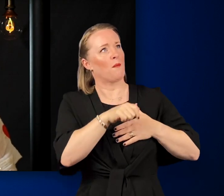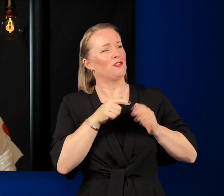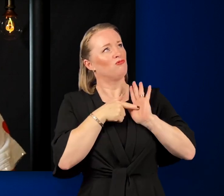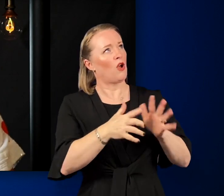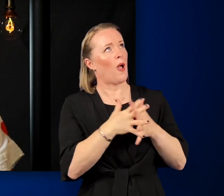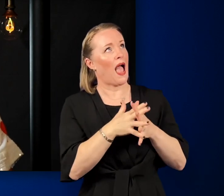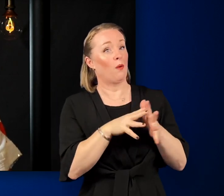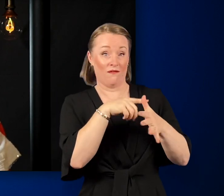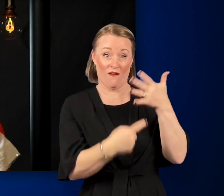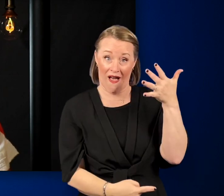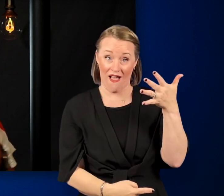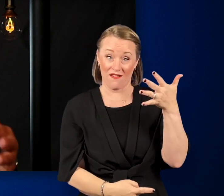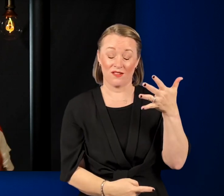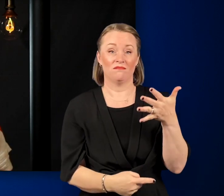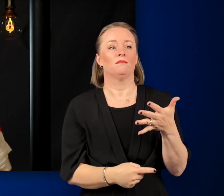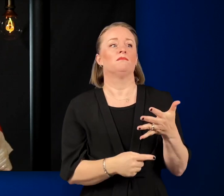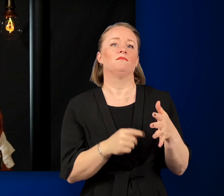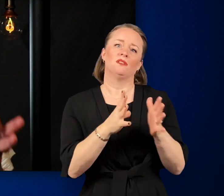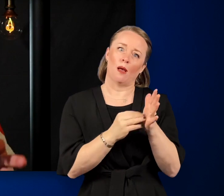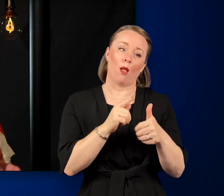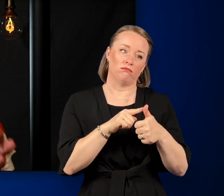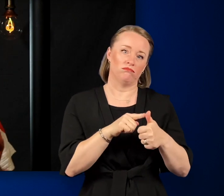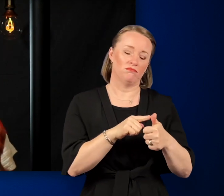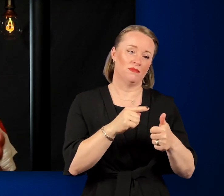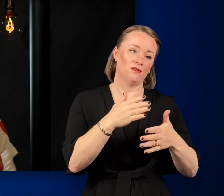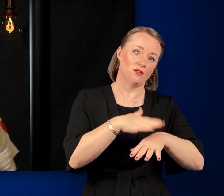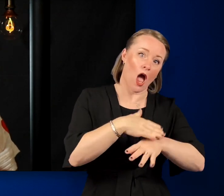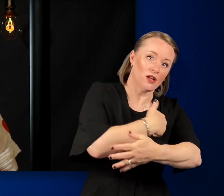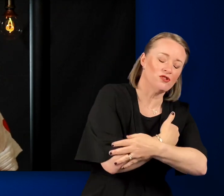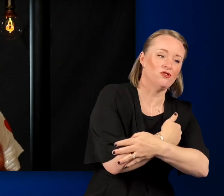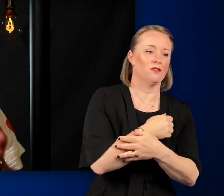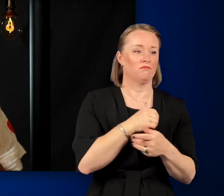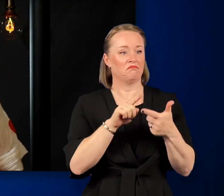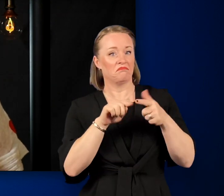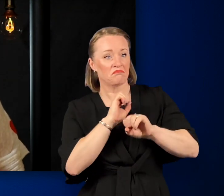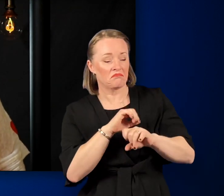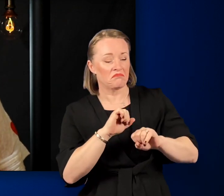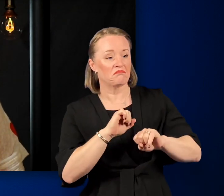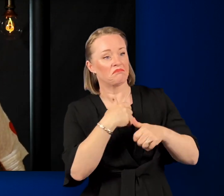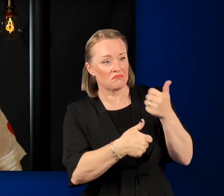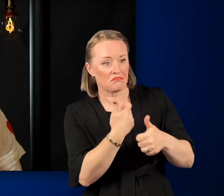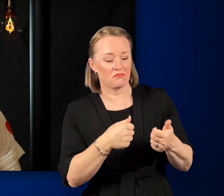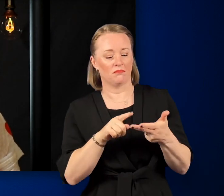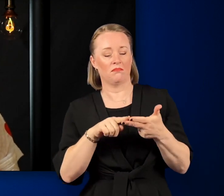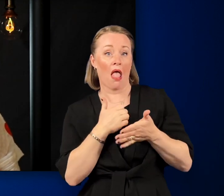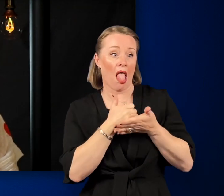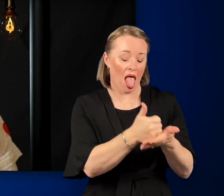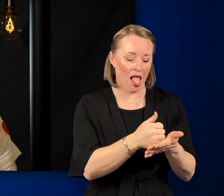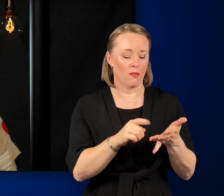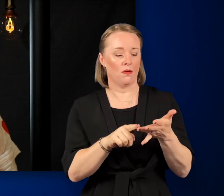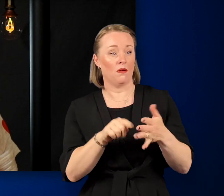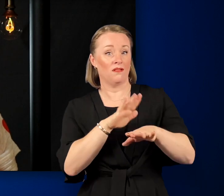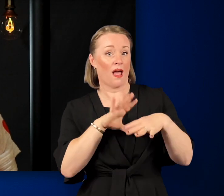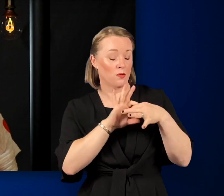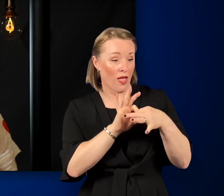to express and receive love. They include physical touch, words of affirmation, acts of service, quality time, and